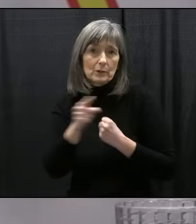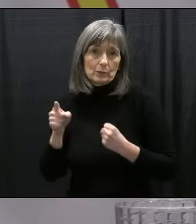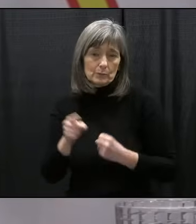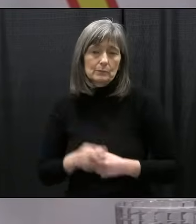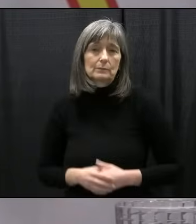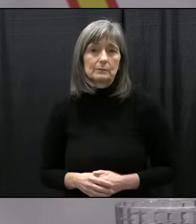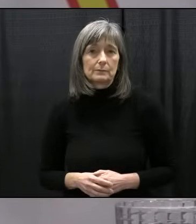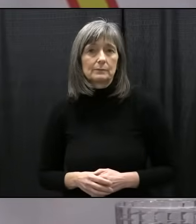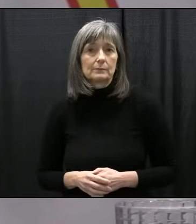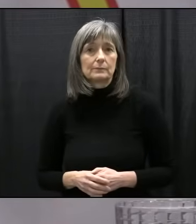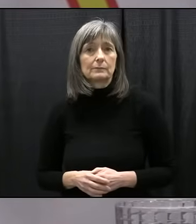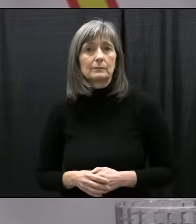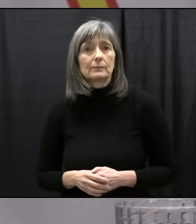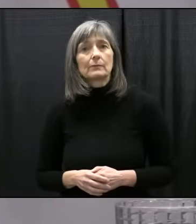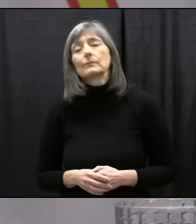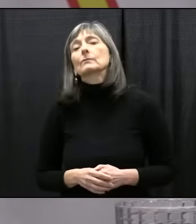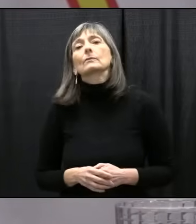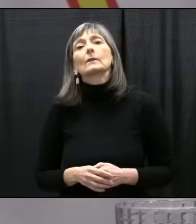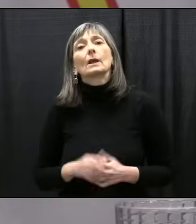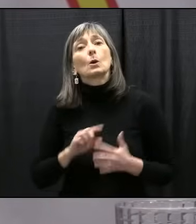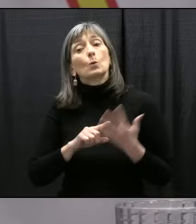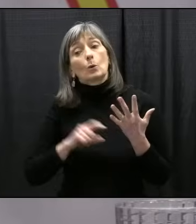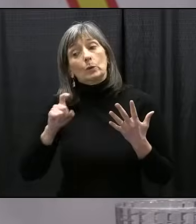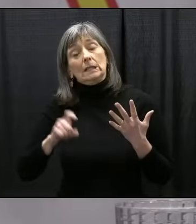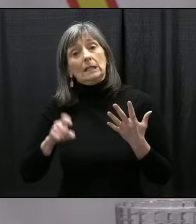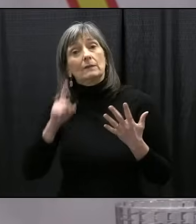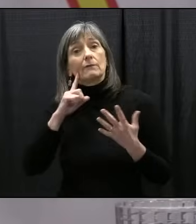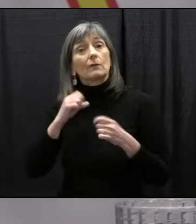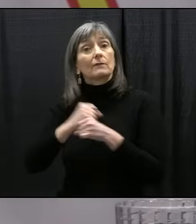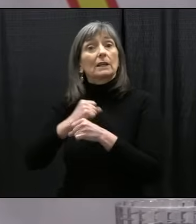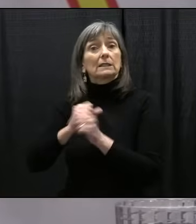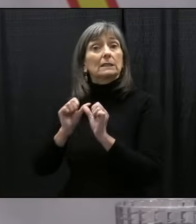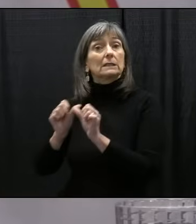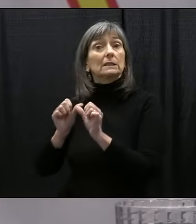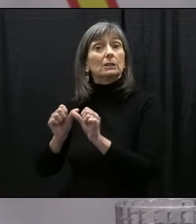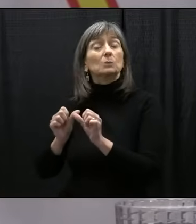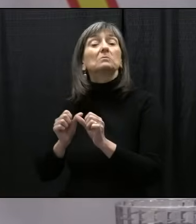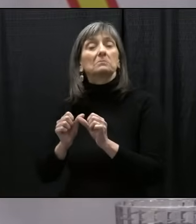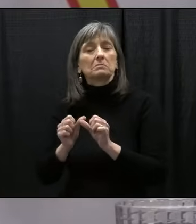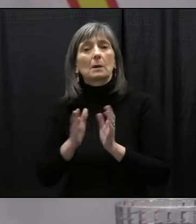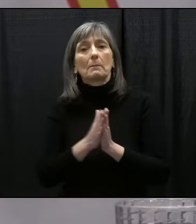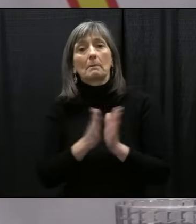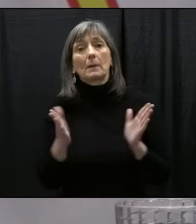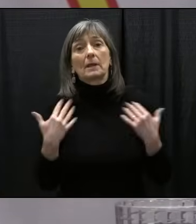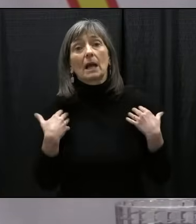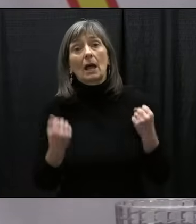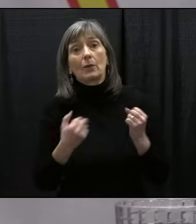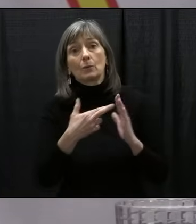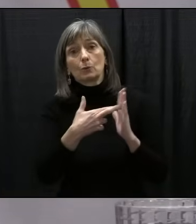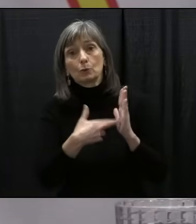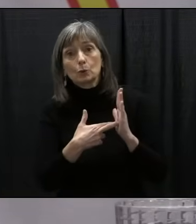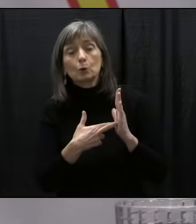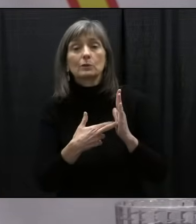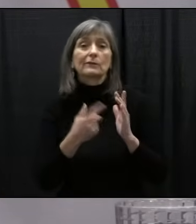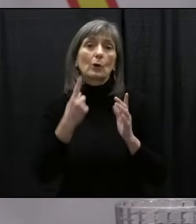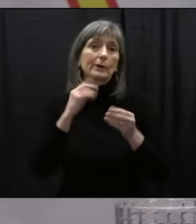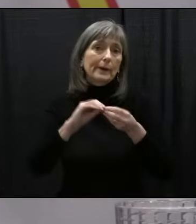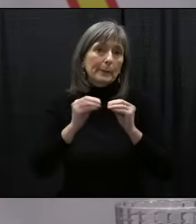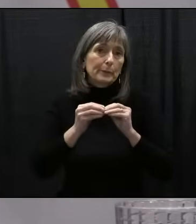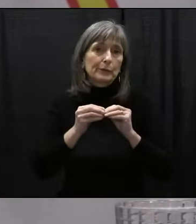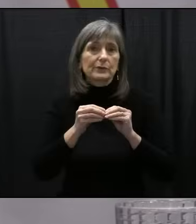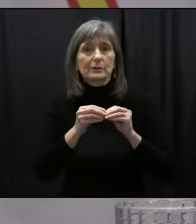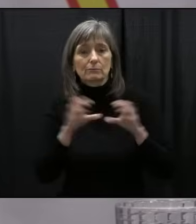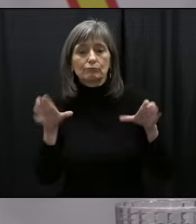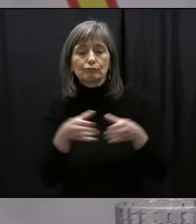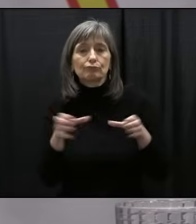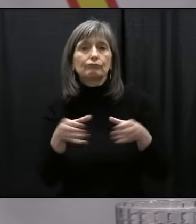us. In terms of our tools to continue to fight this new variant, adjusting public health restrictions on the size of gatherings is one of the